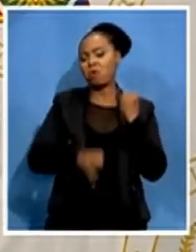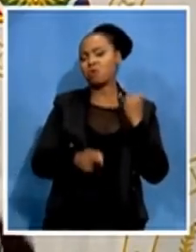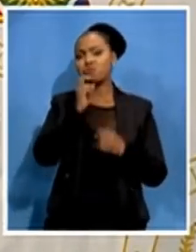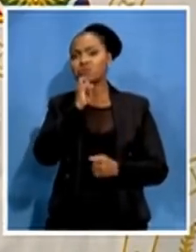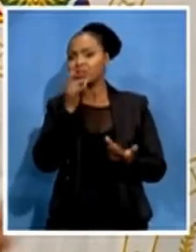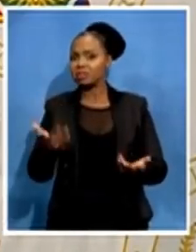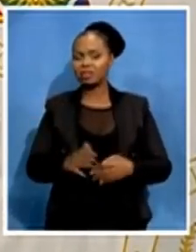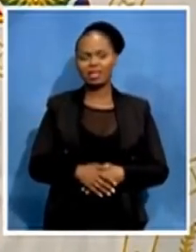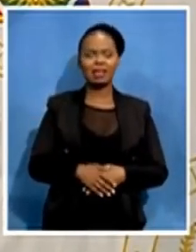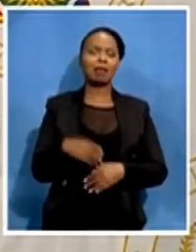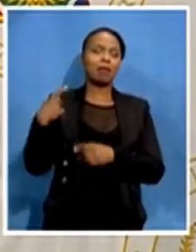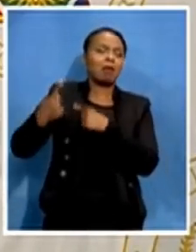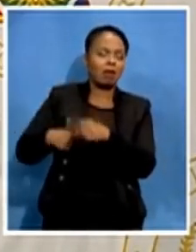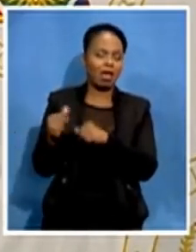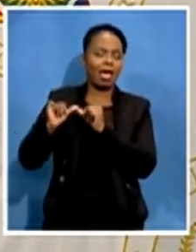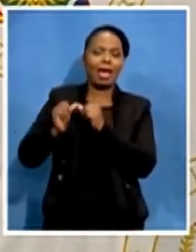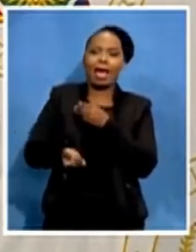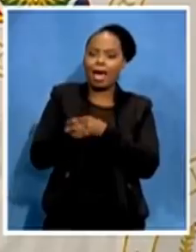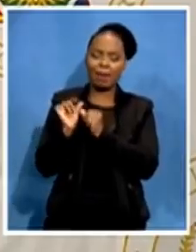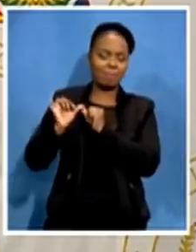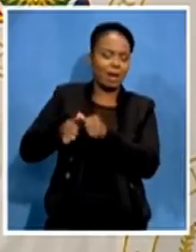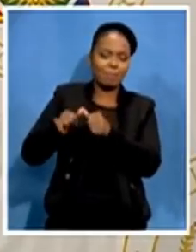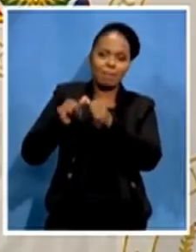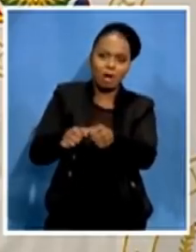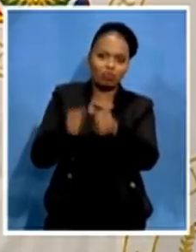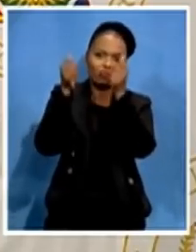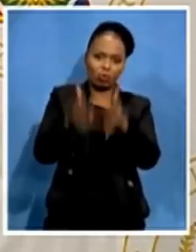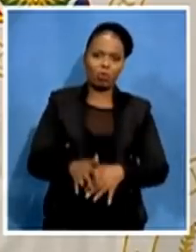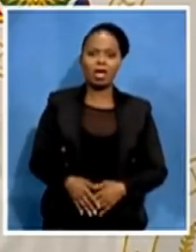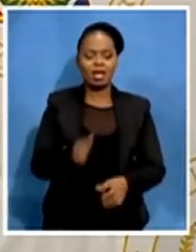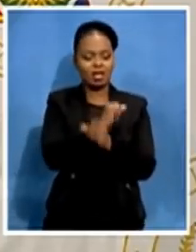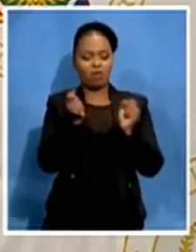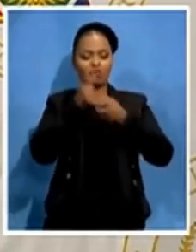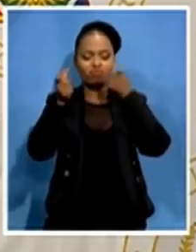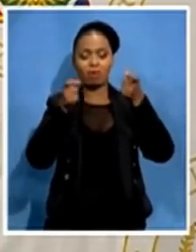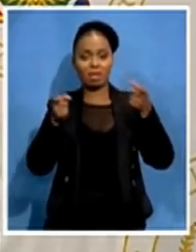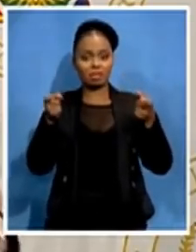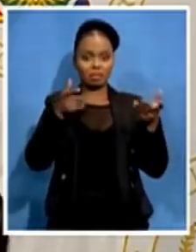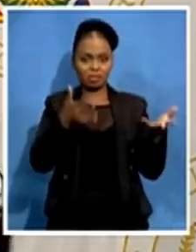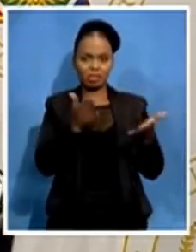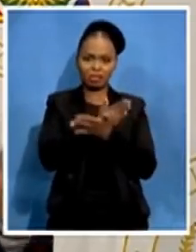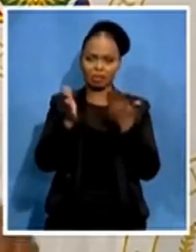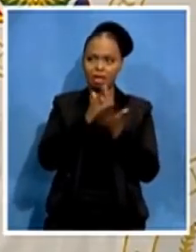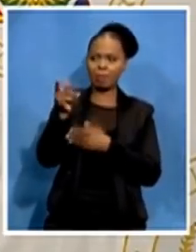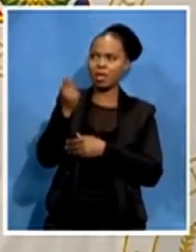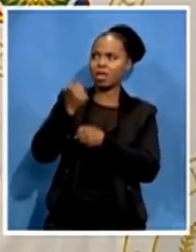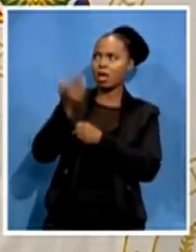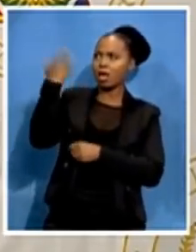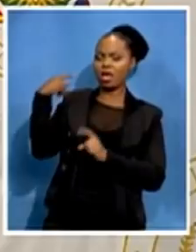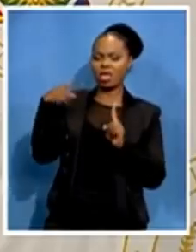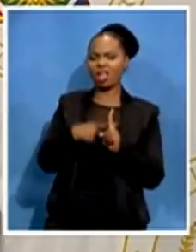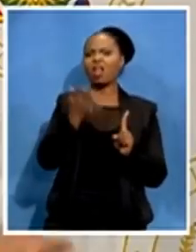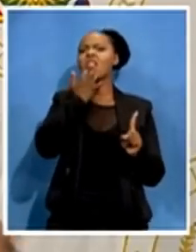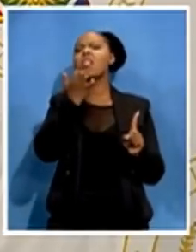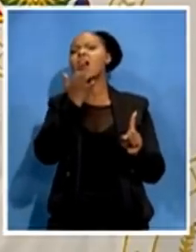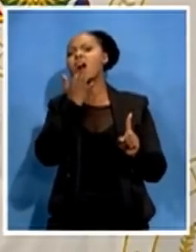really, those that comment on this thing and get taken up by it. Sometime last year, he lied and said he or she sent something to